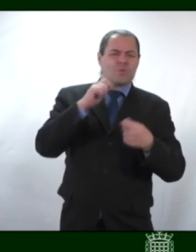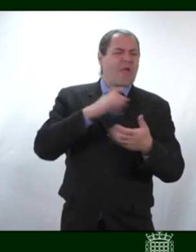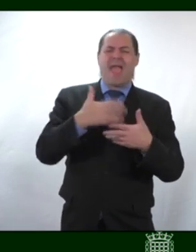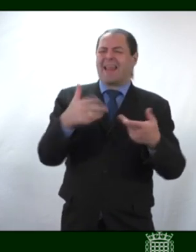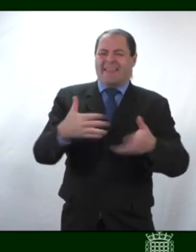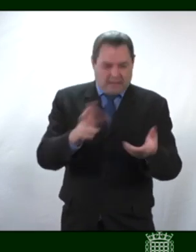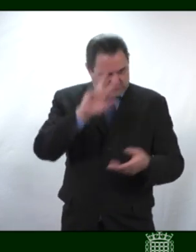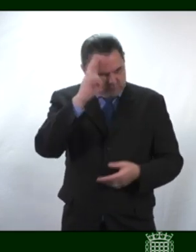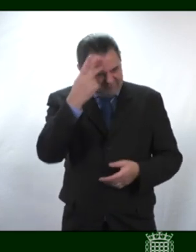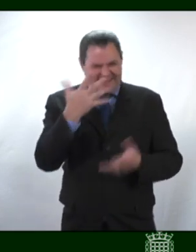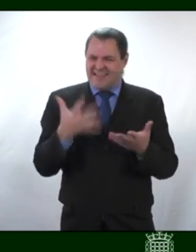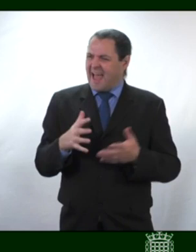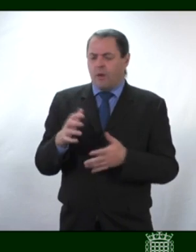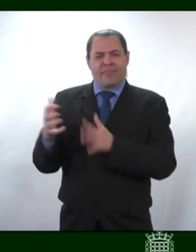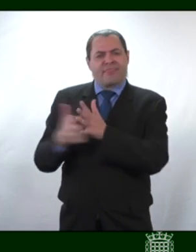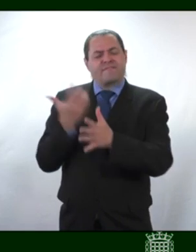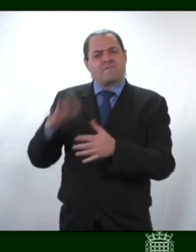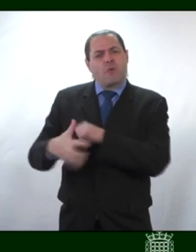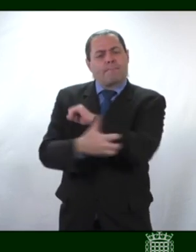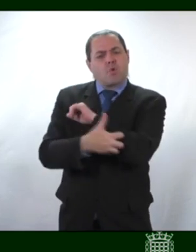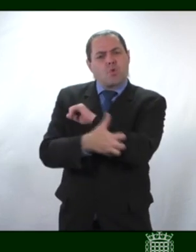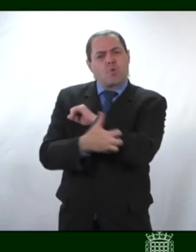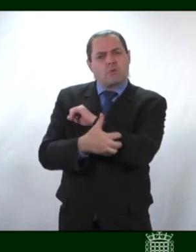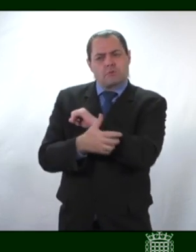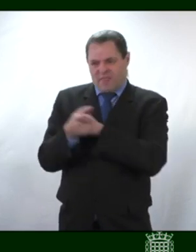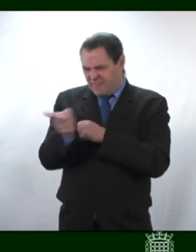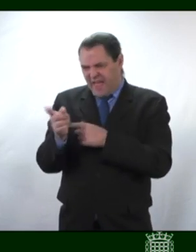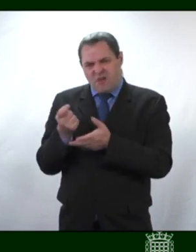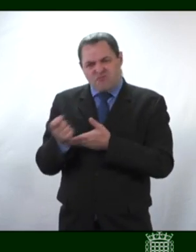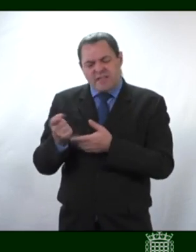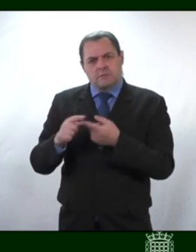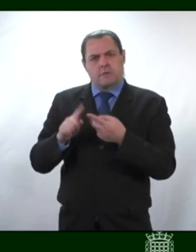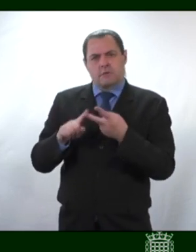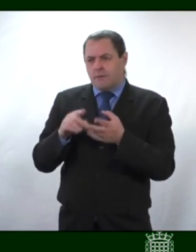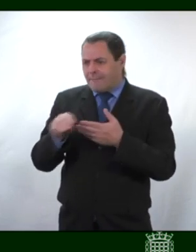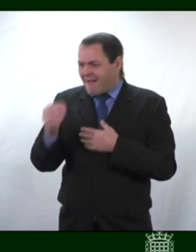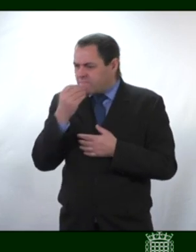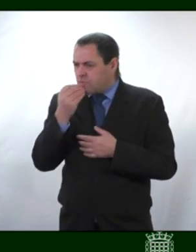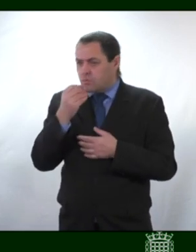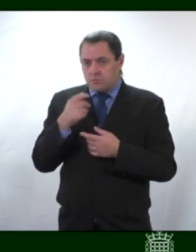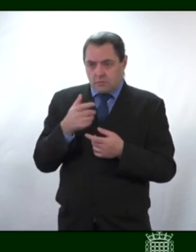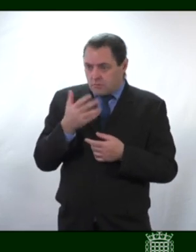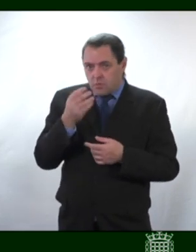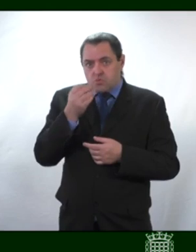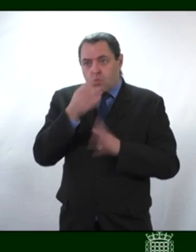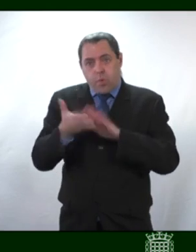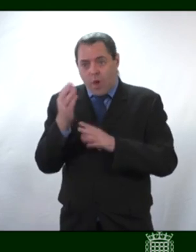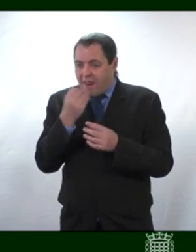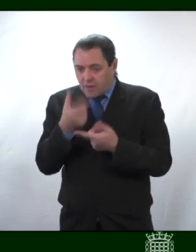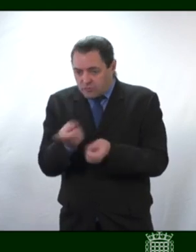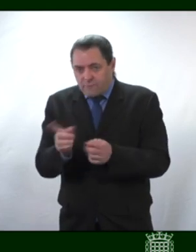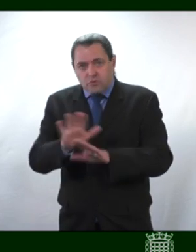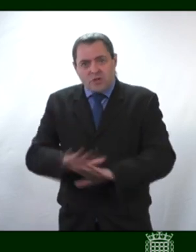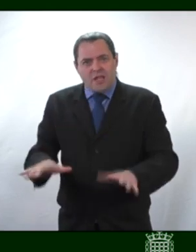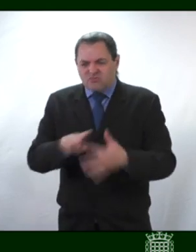he expect families to pay the bills, to pay the rent, to put food on the table, to pay for the school lunches, when 1/3 of their income has been